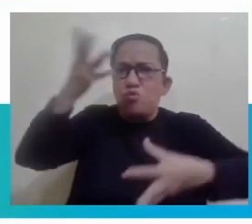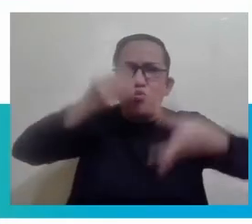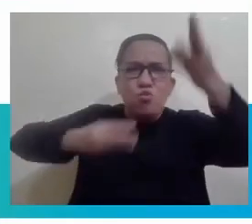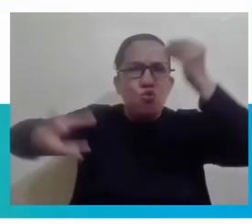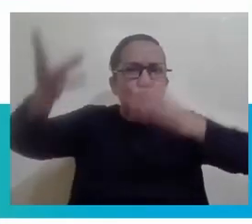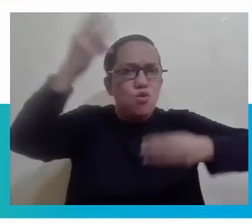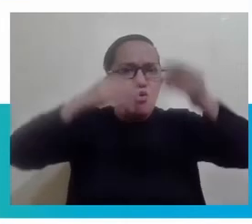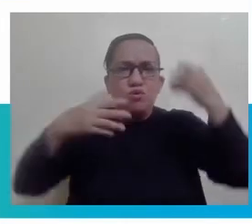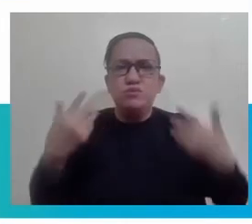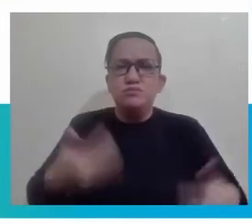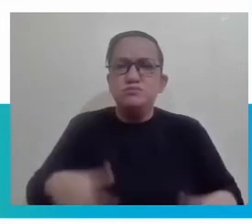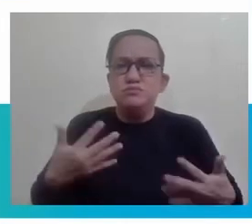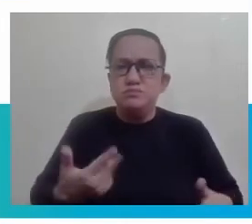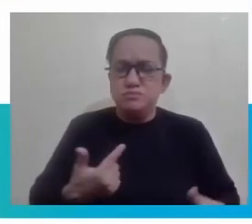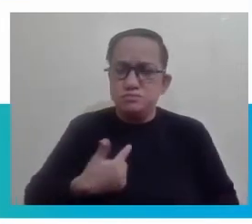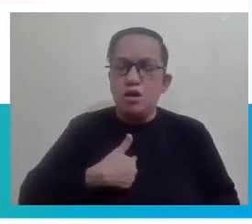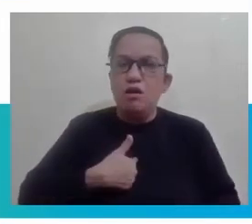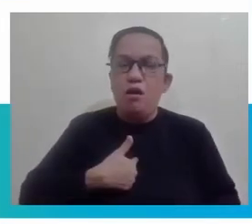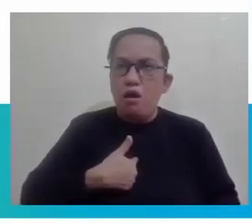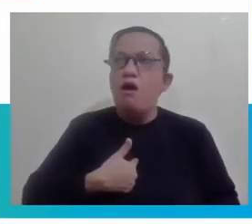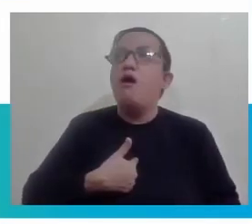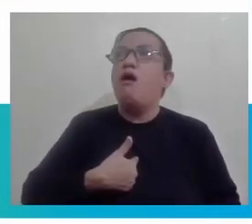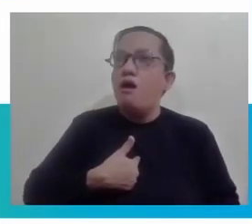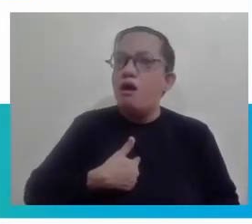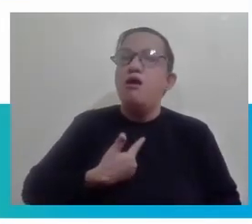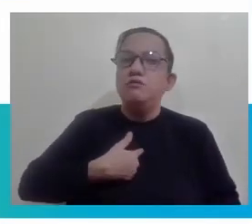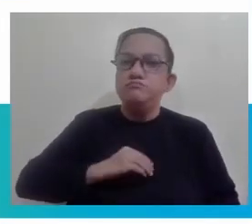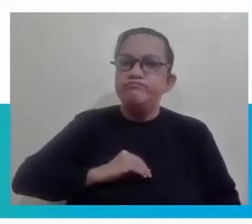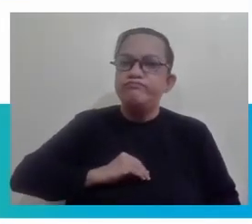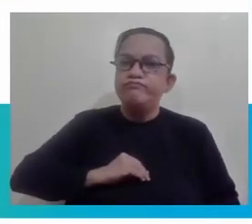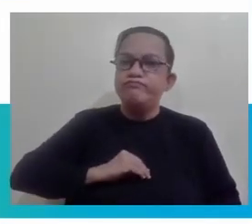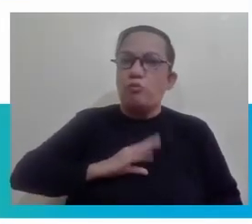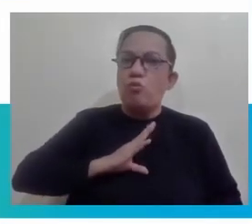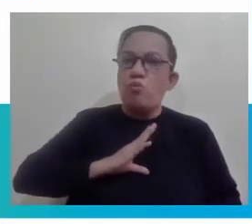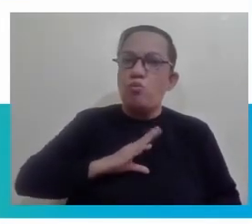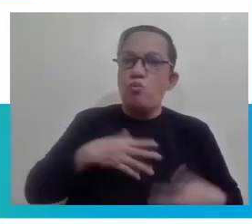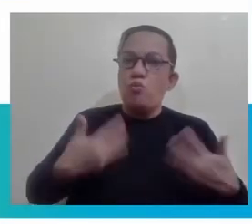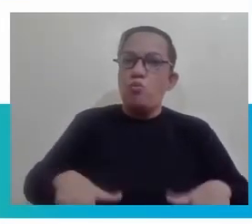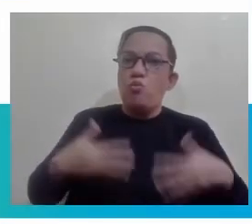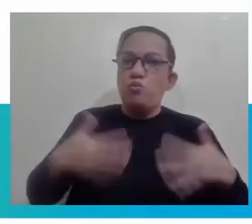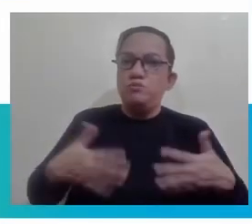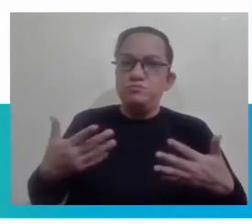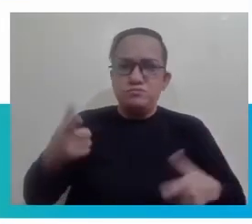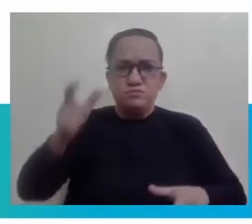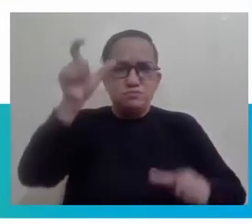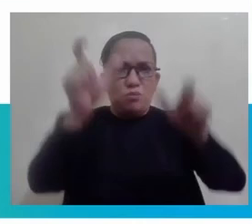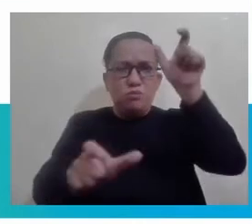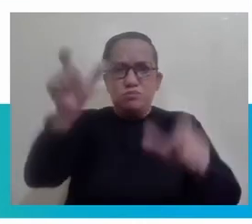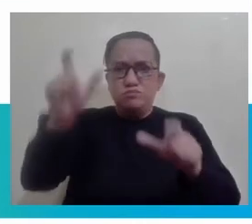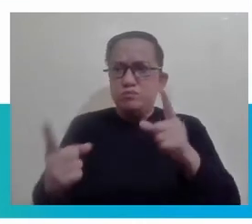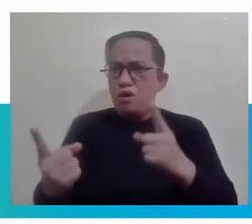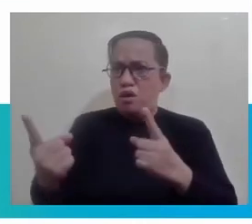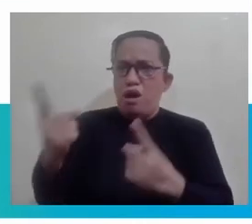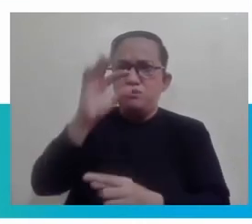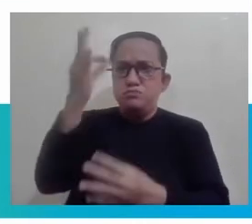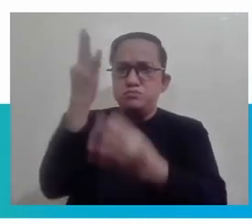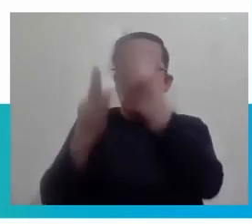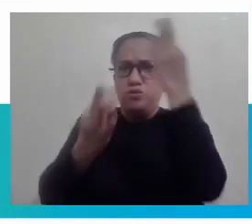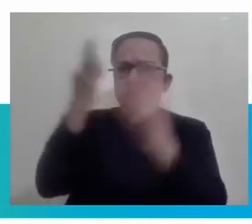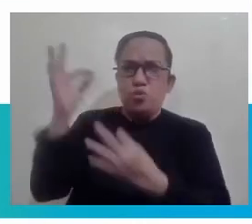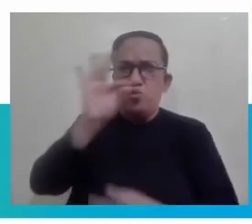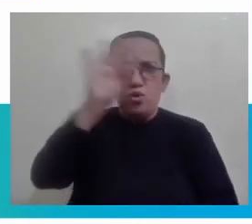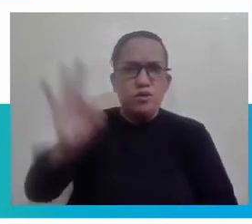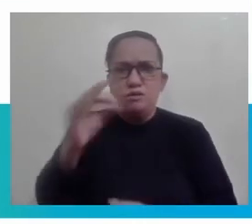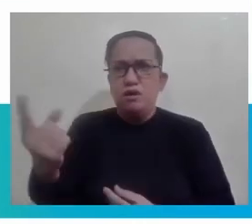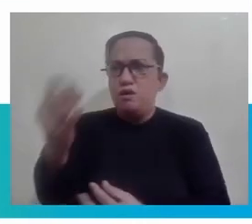and from the audience. It's encouraging to learn or to experience the